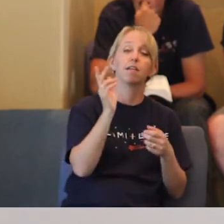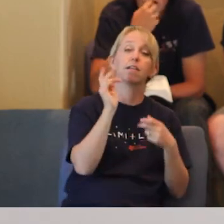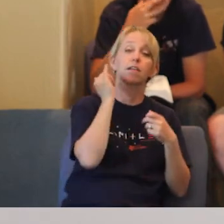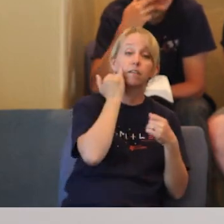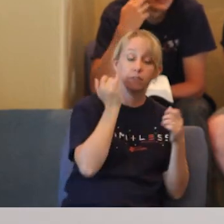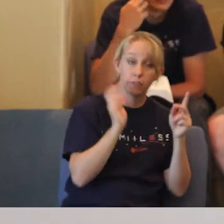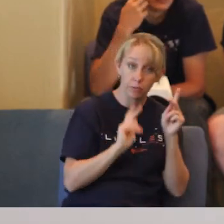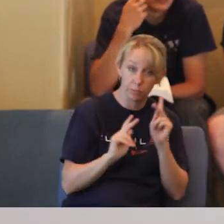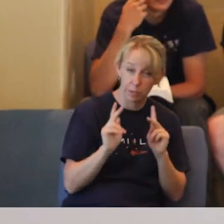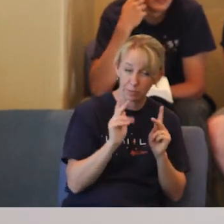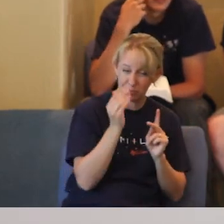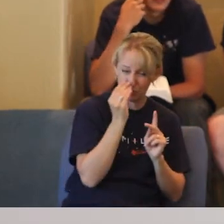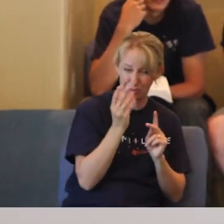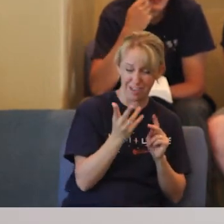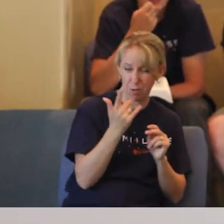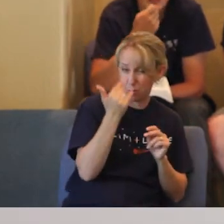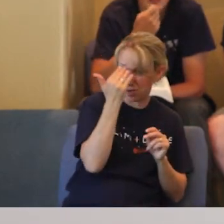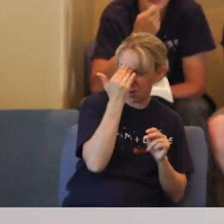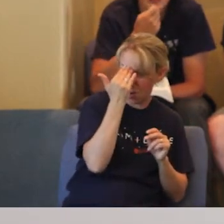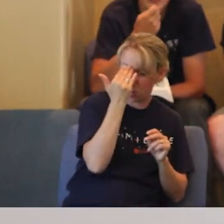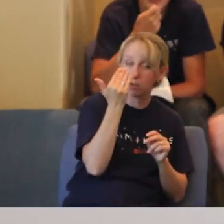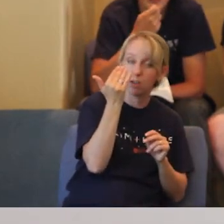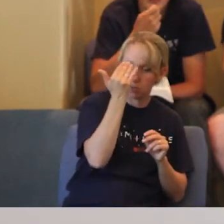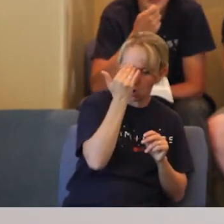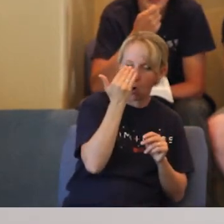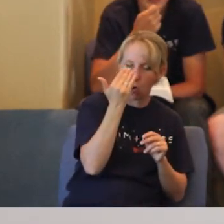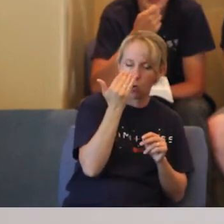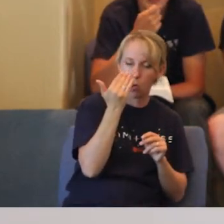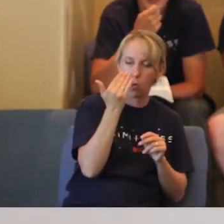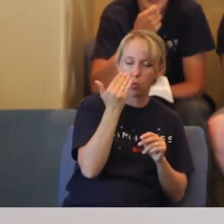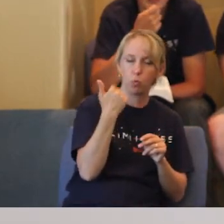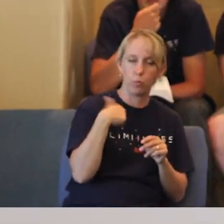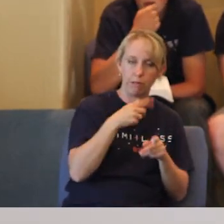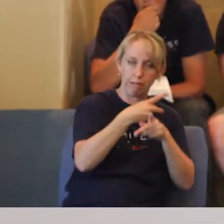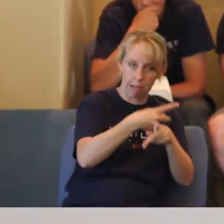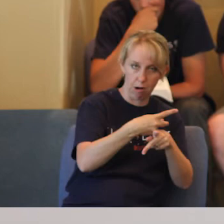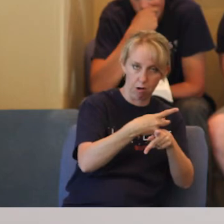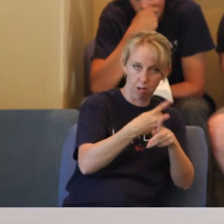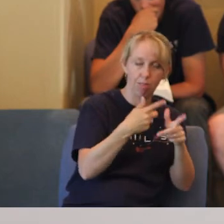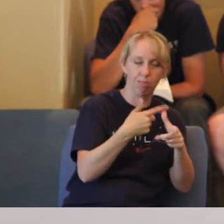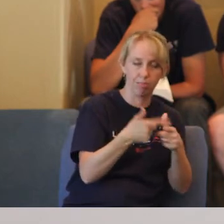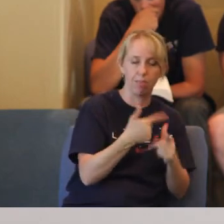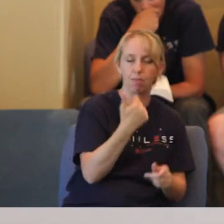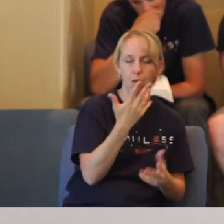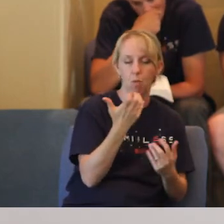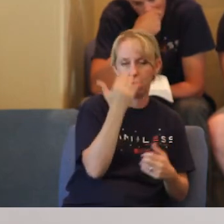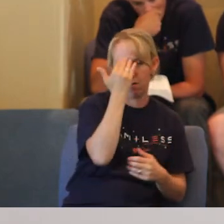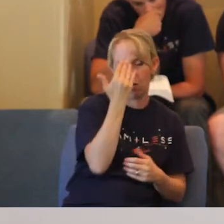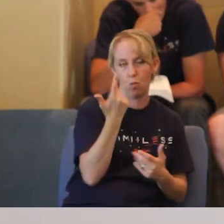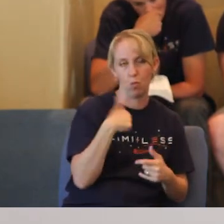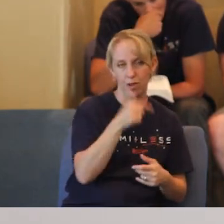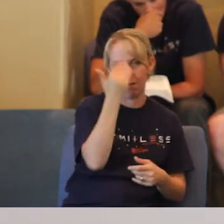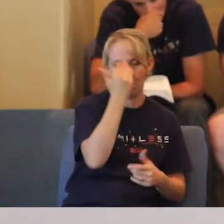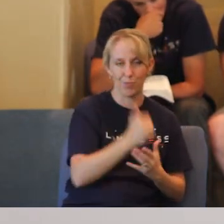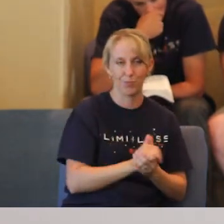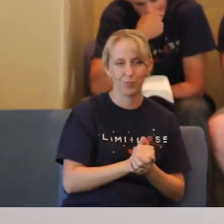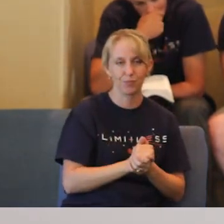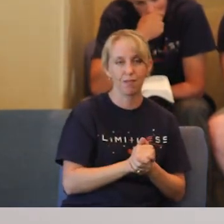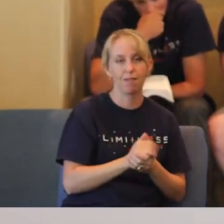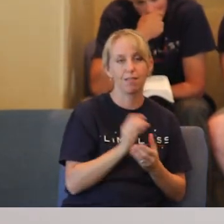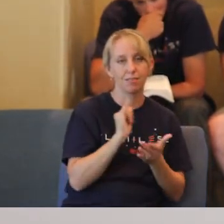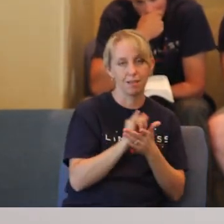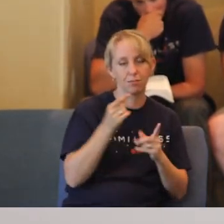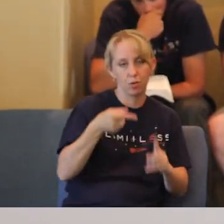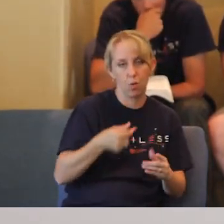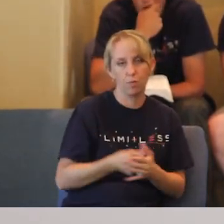care, that's what World Changers is all about. Building someone a deck, fixing someone's roof,